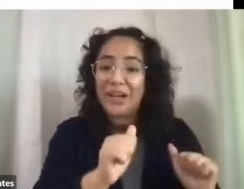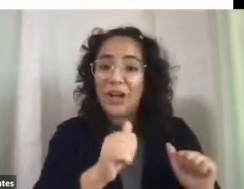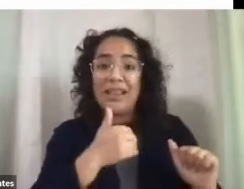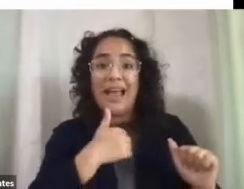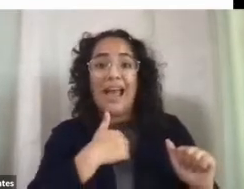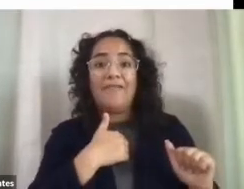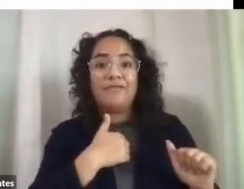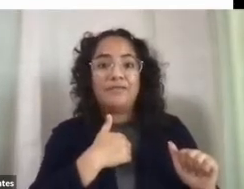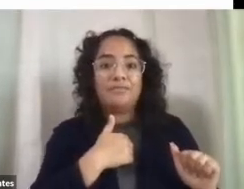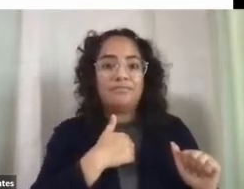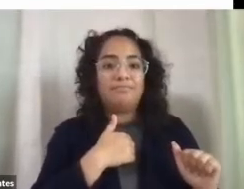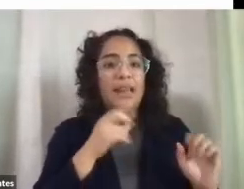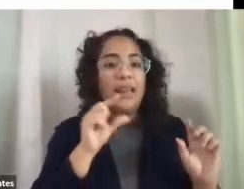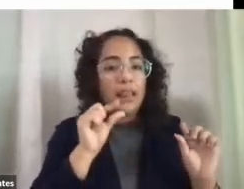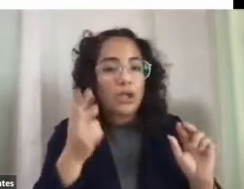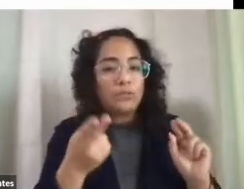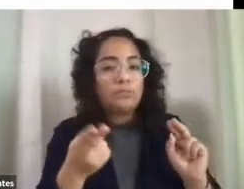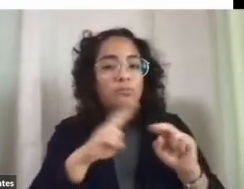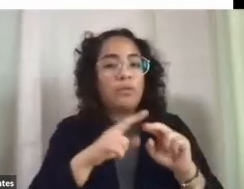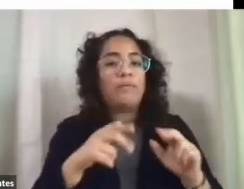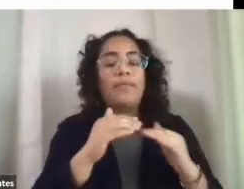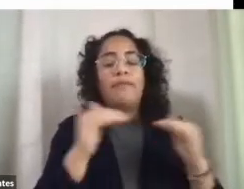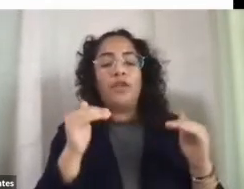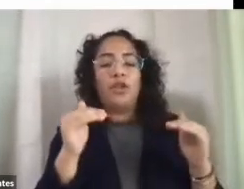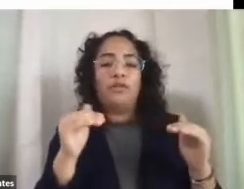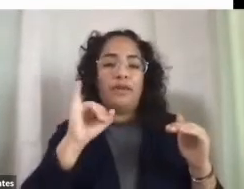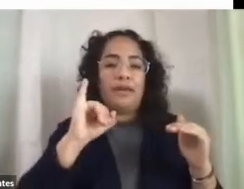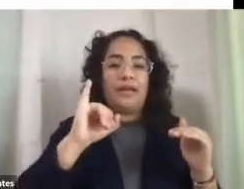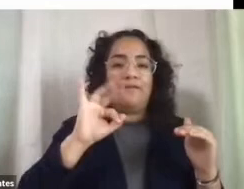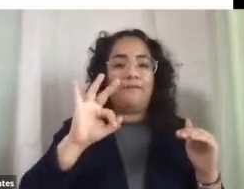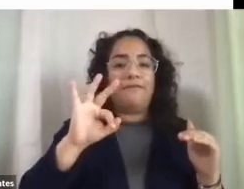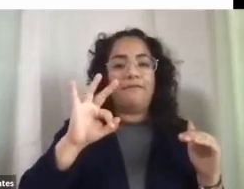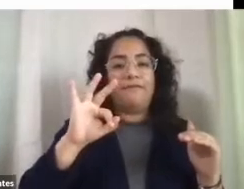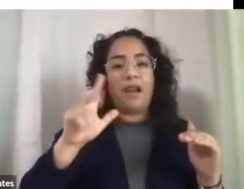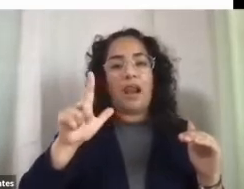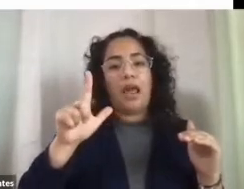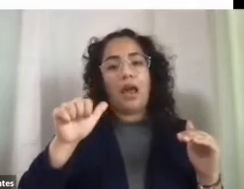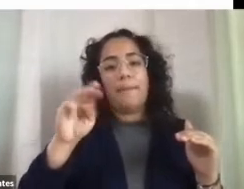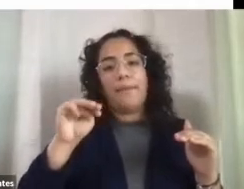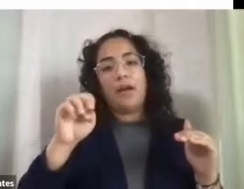inflammation, and maybe post-COVID inflammation layered on top of